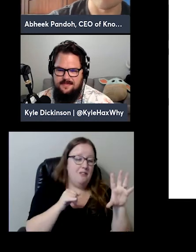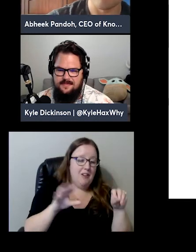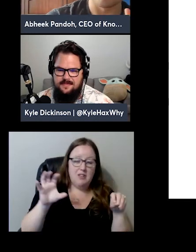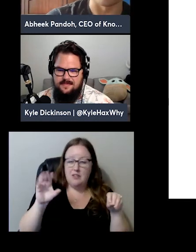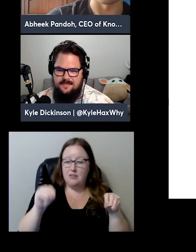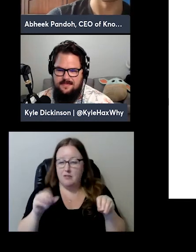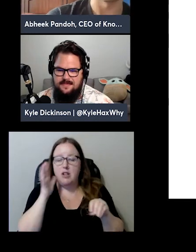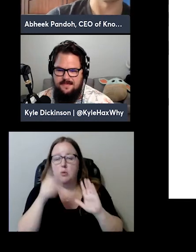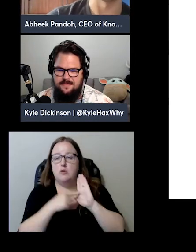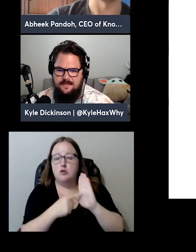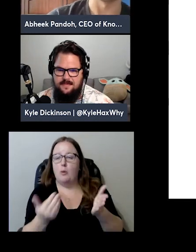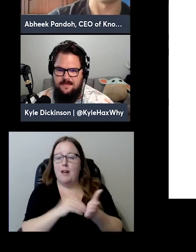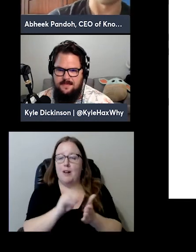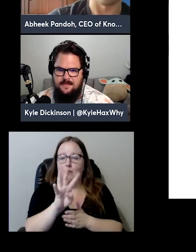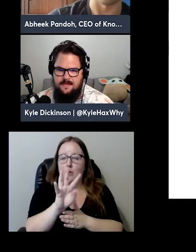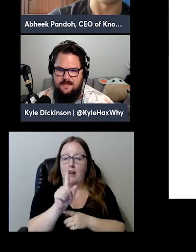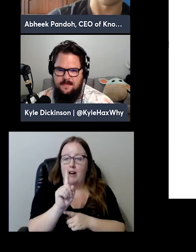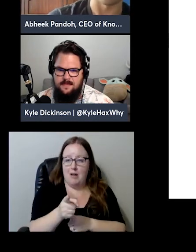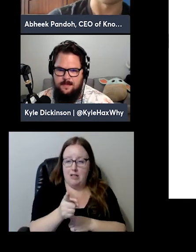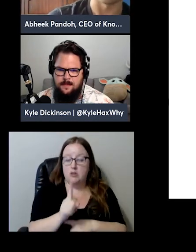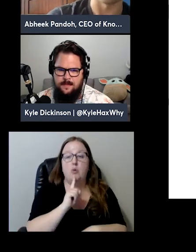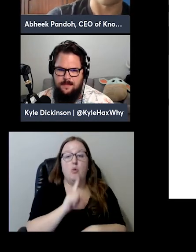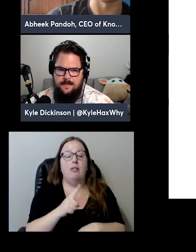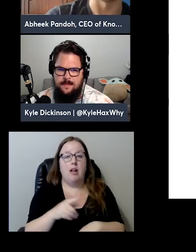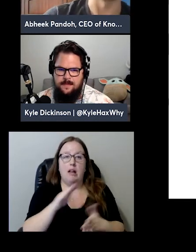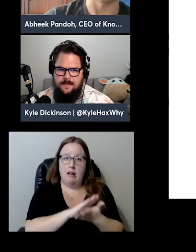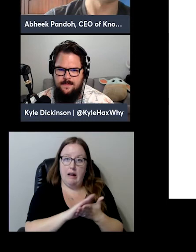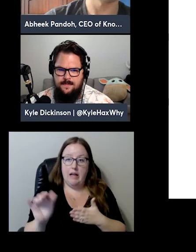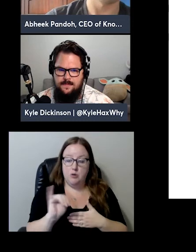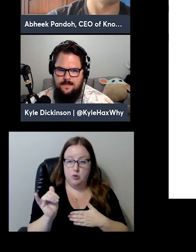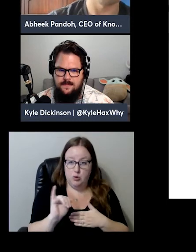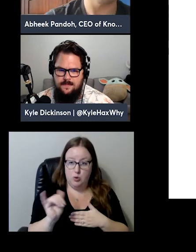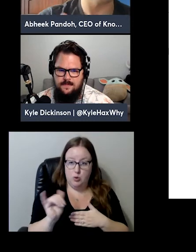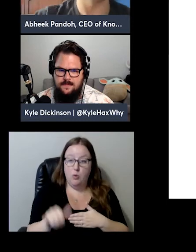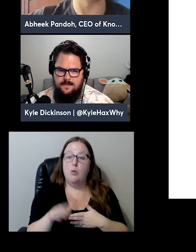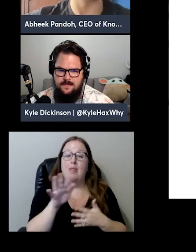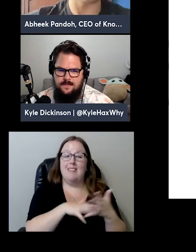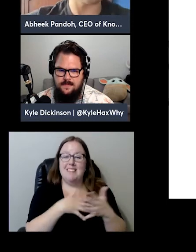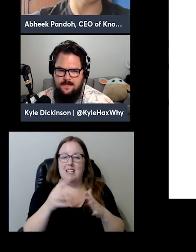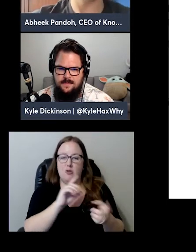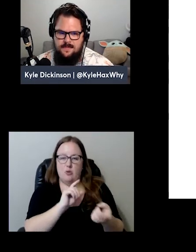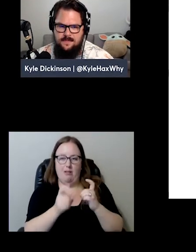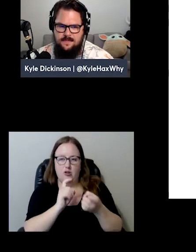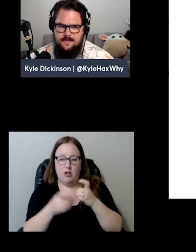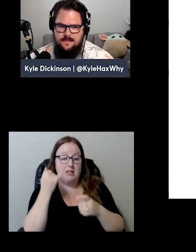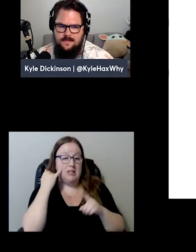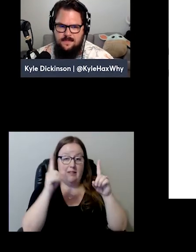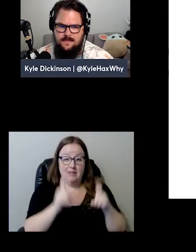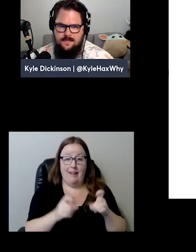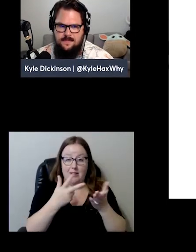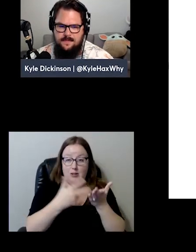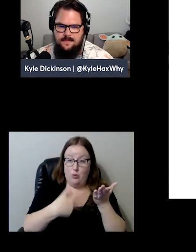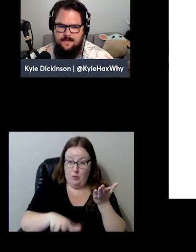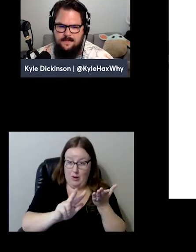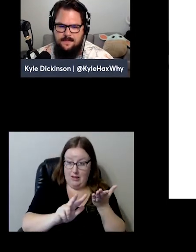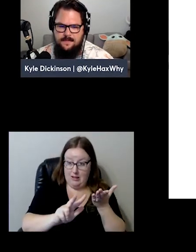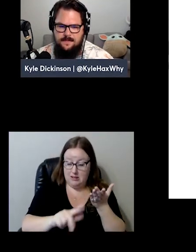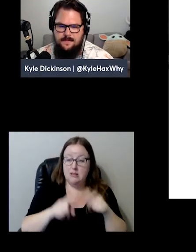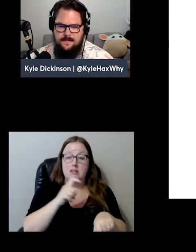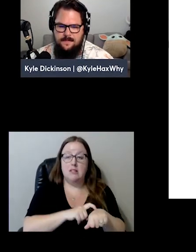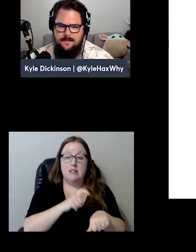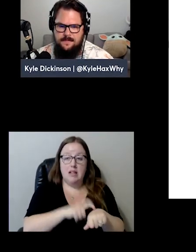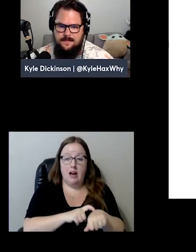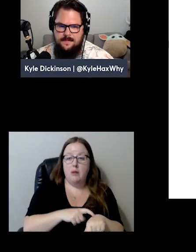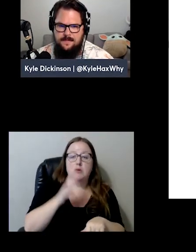minutes. And the great thing about Note is that this schedule adjusts. So if your exam was in 3 weeks, the times on the buttons would be